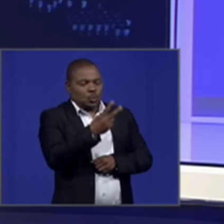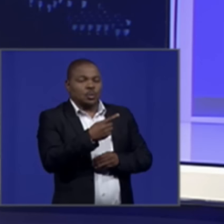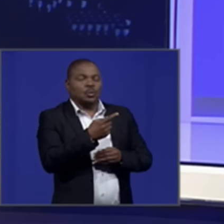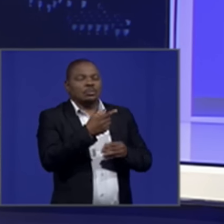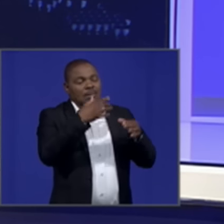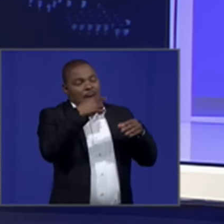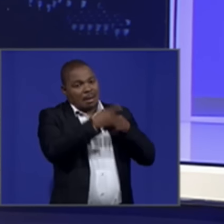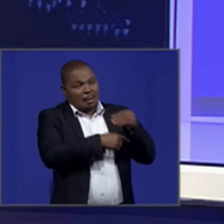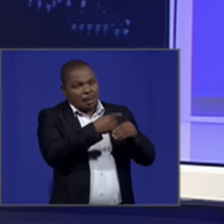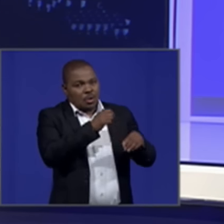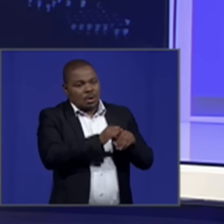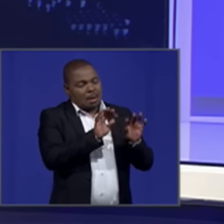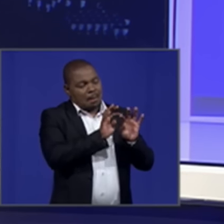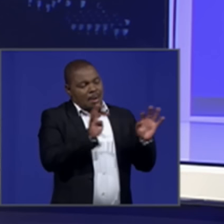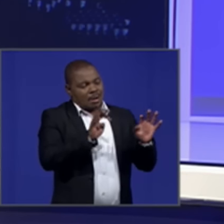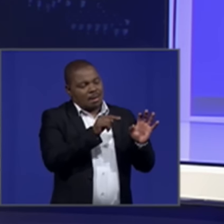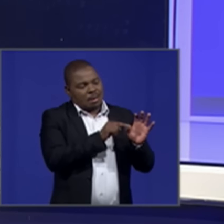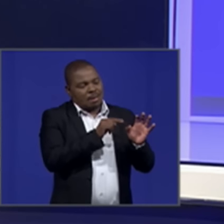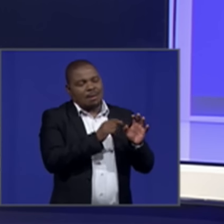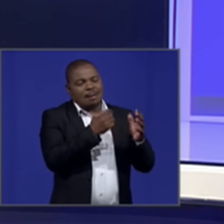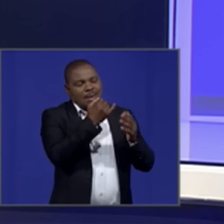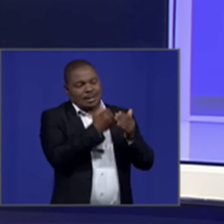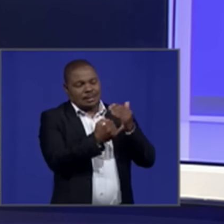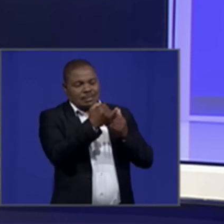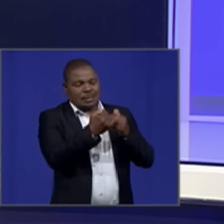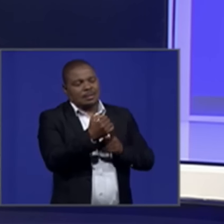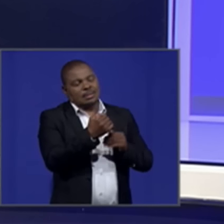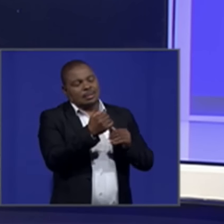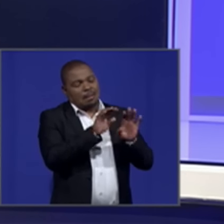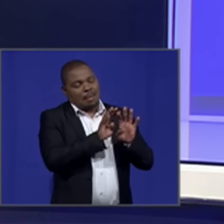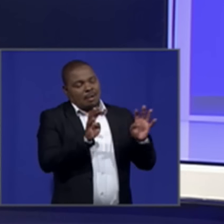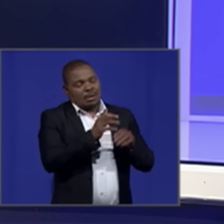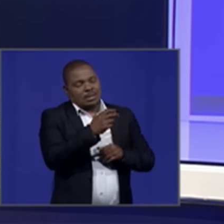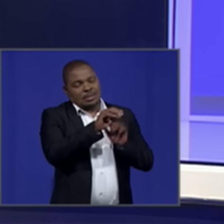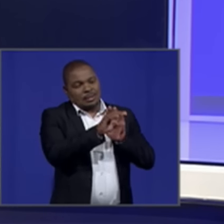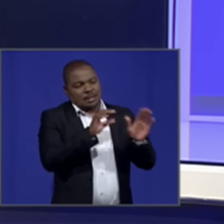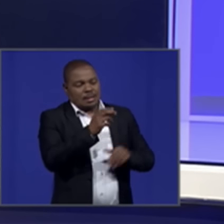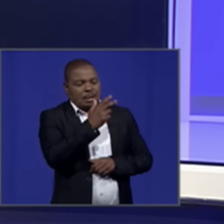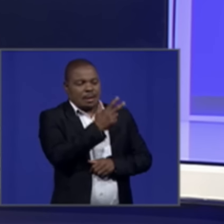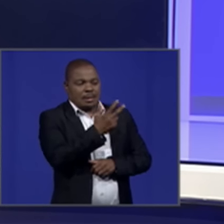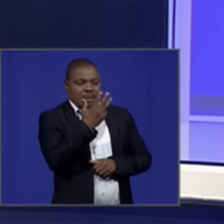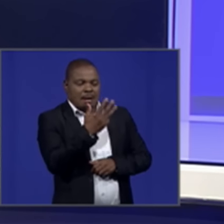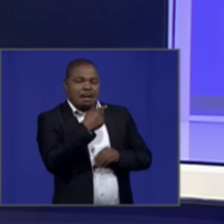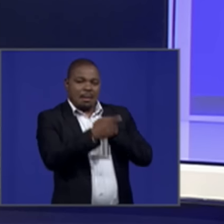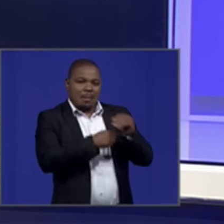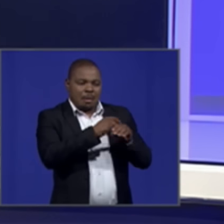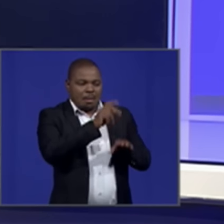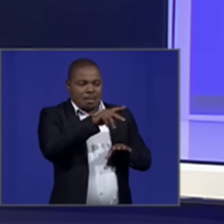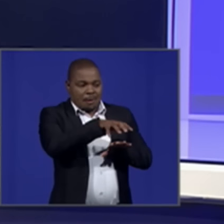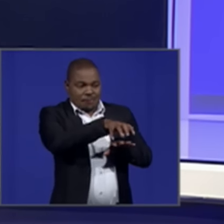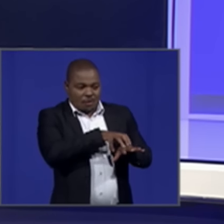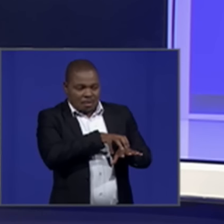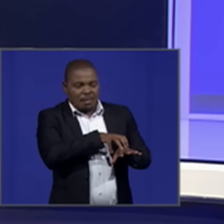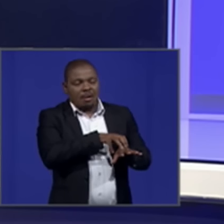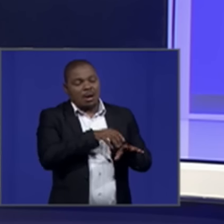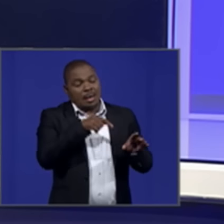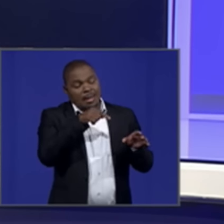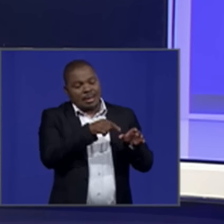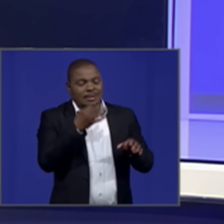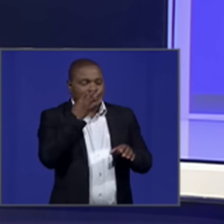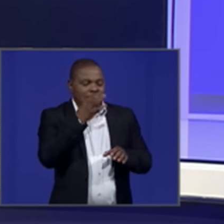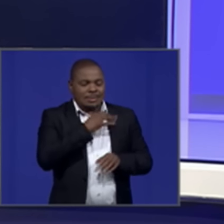amogele pegelo ya phanele e ikemetseng ya section 89 mo kgetseng e ka ga phalaphala e fitlhetseng gore moporesidente Cyril Ramaphosa a